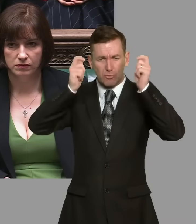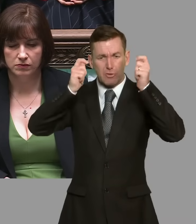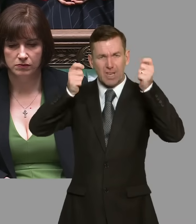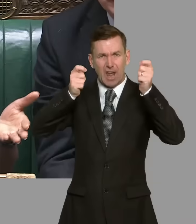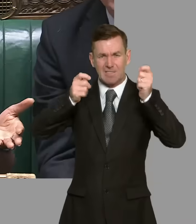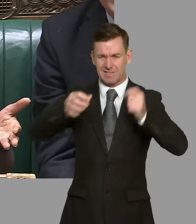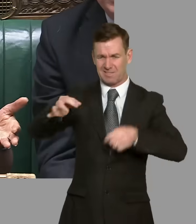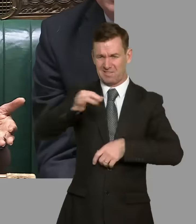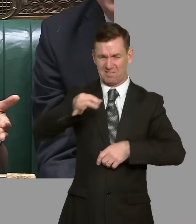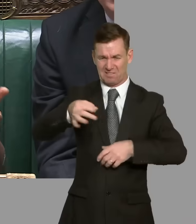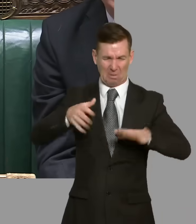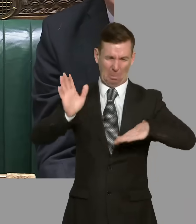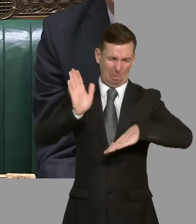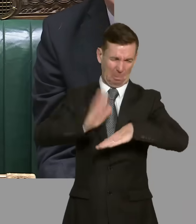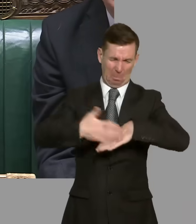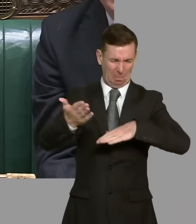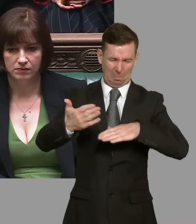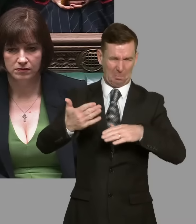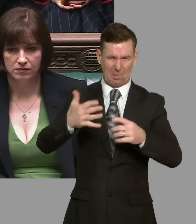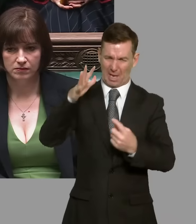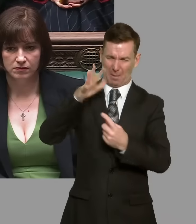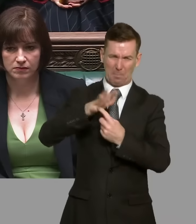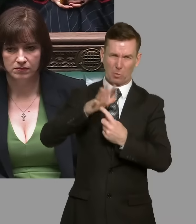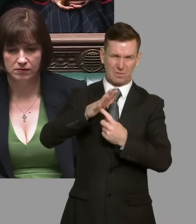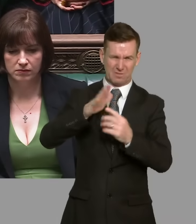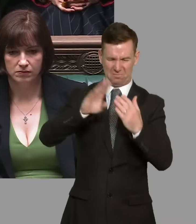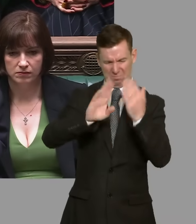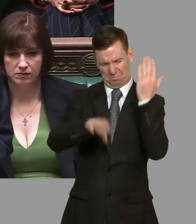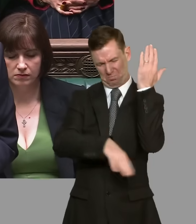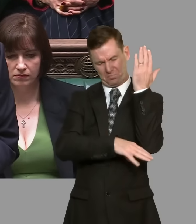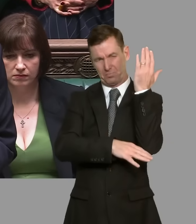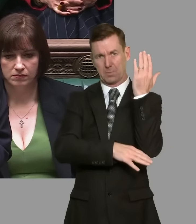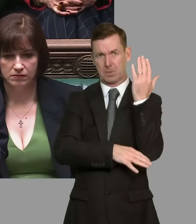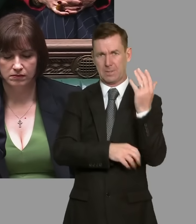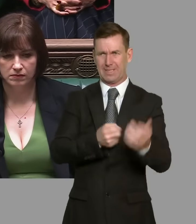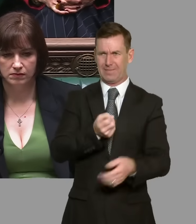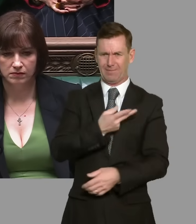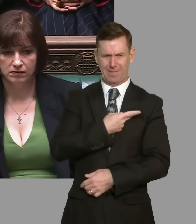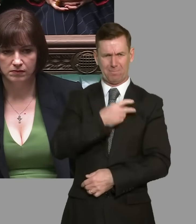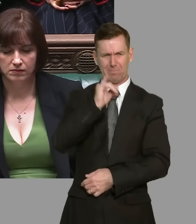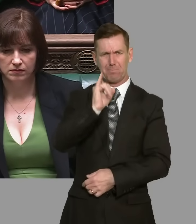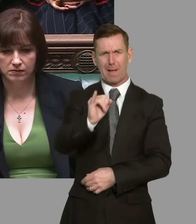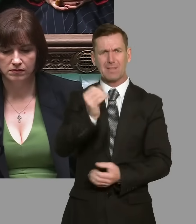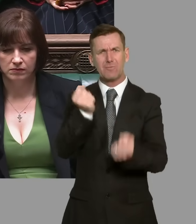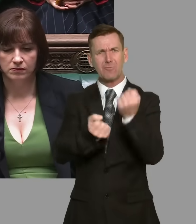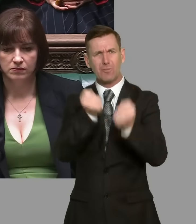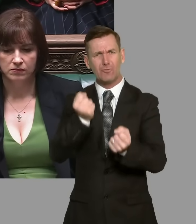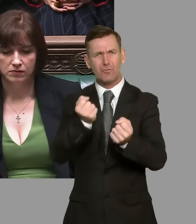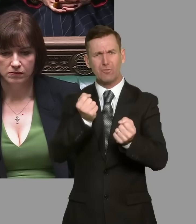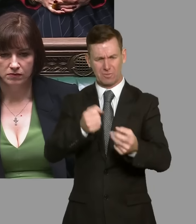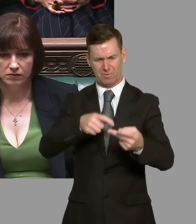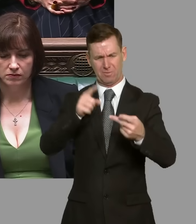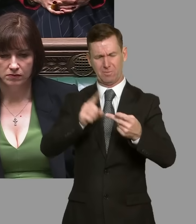Terrible judgment. Then she flip-flopped with 3 different positions in 10 days on Greenland. She said Liz Truss's mini-budget